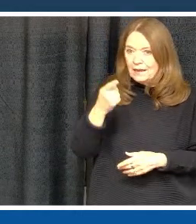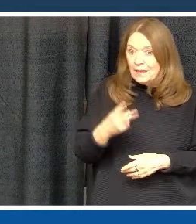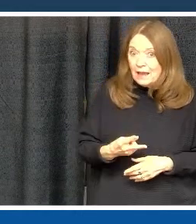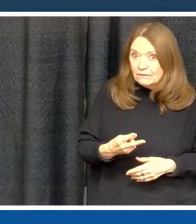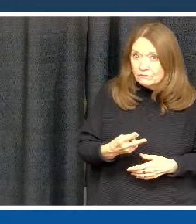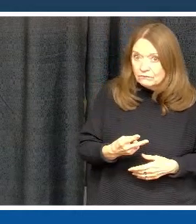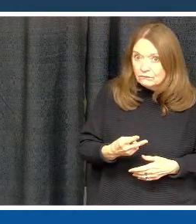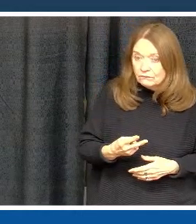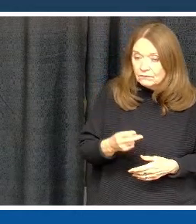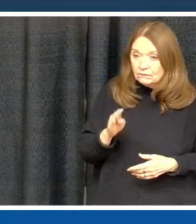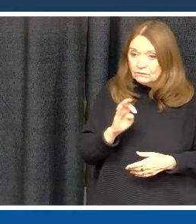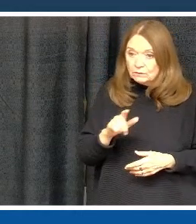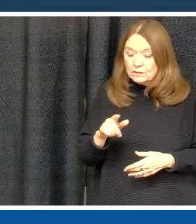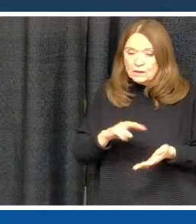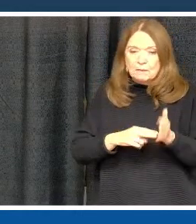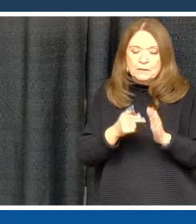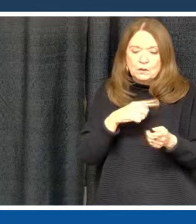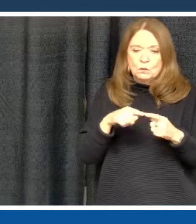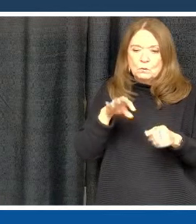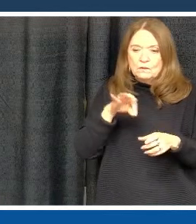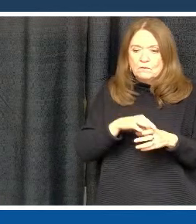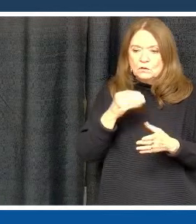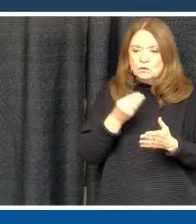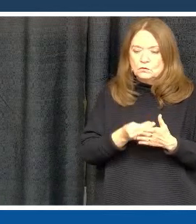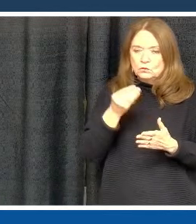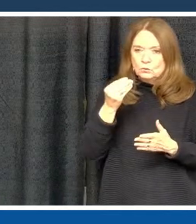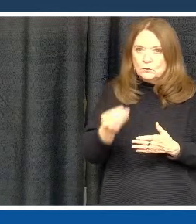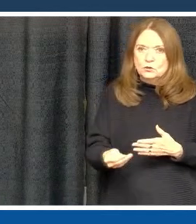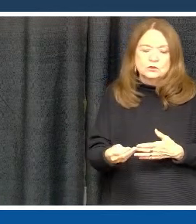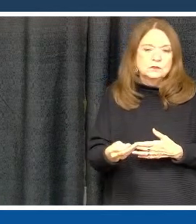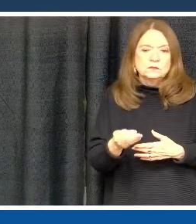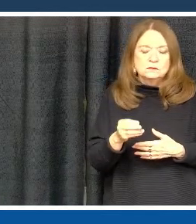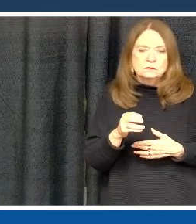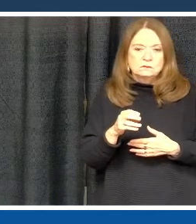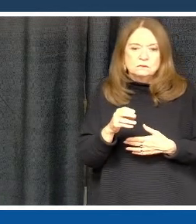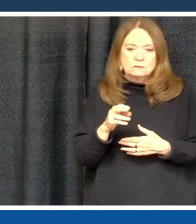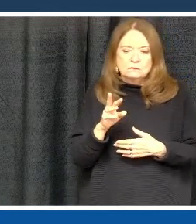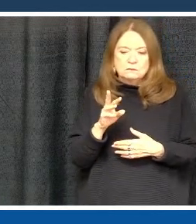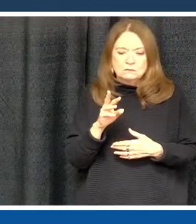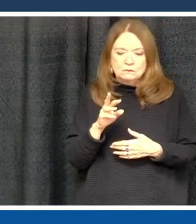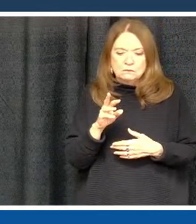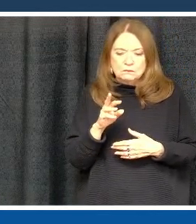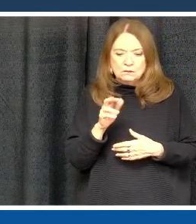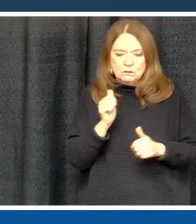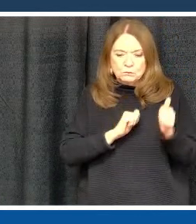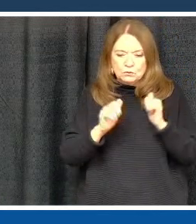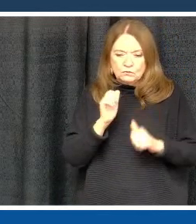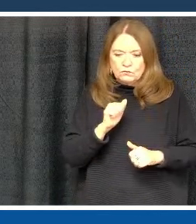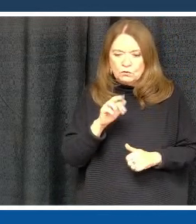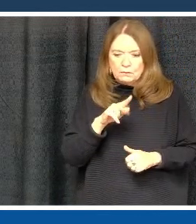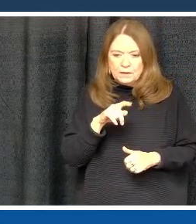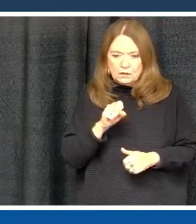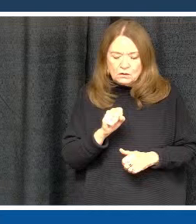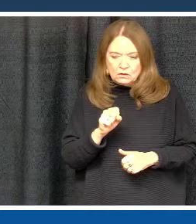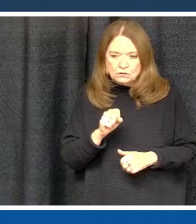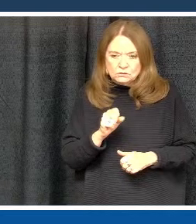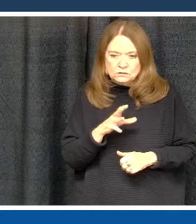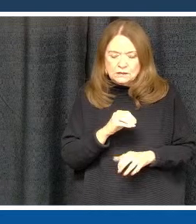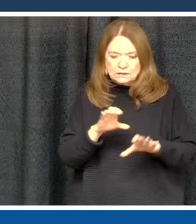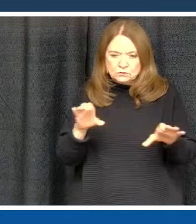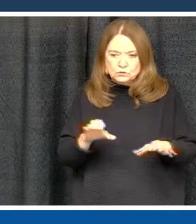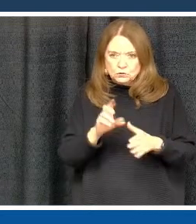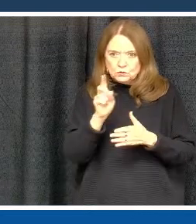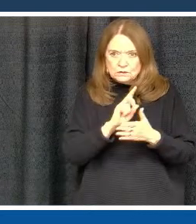I mean, when we voted to purchase the performing arts and to do the